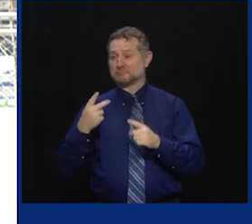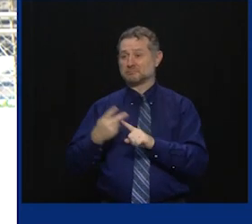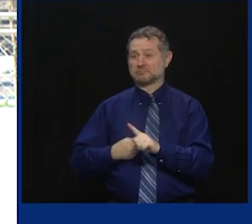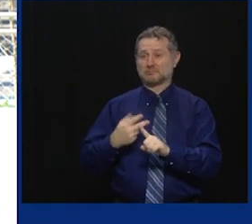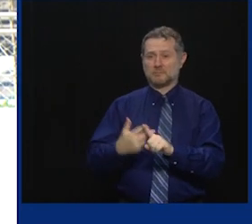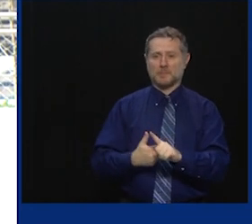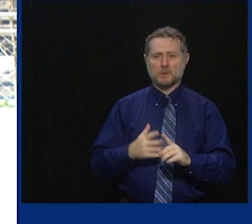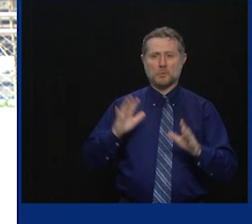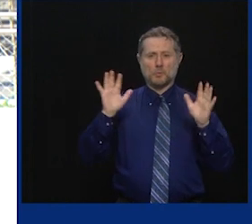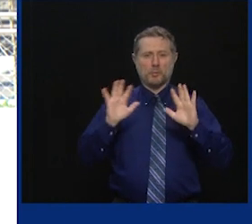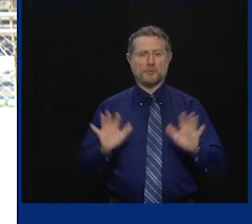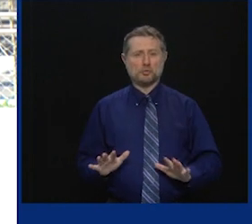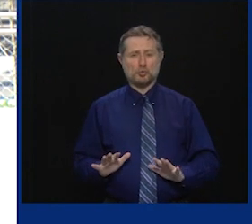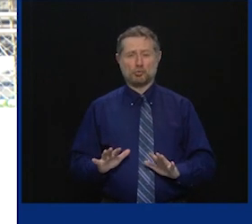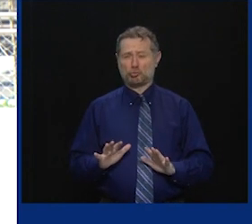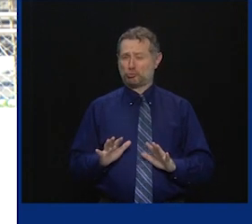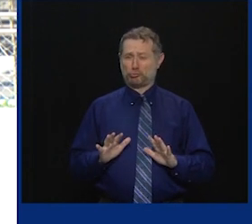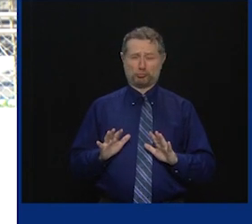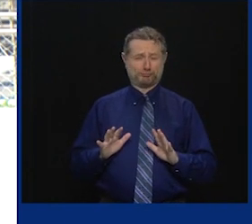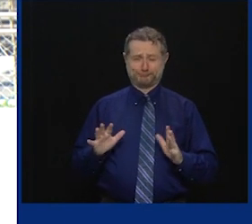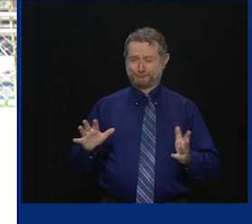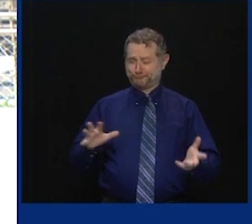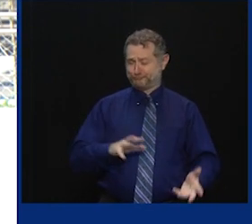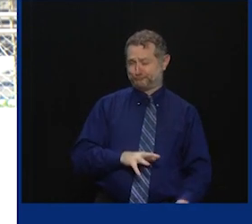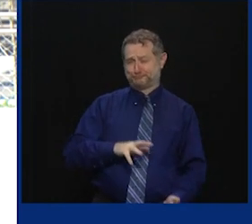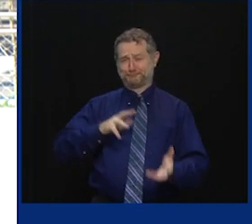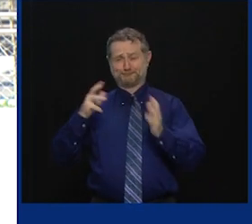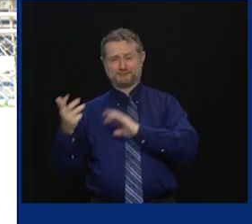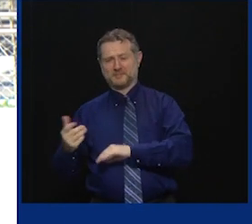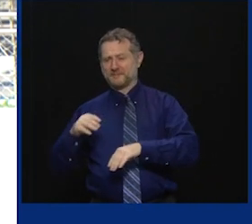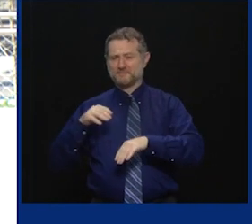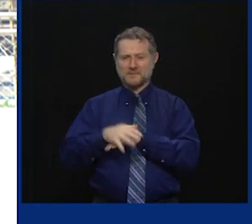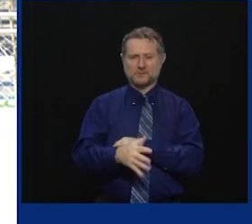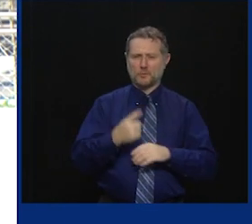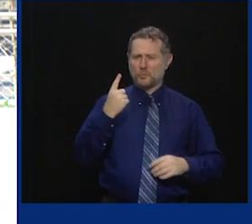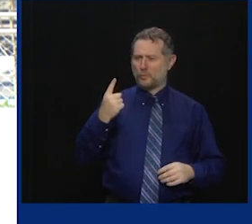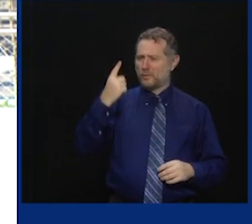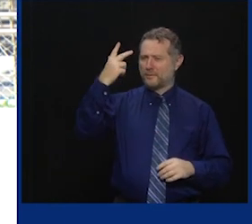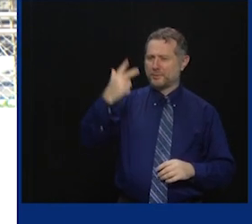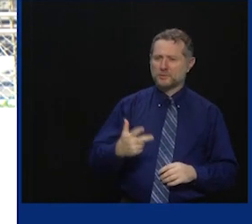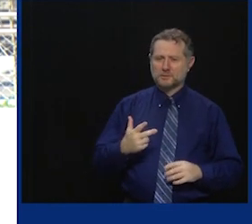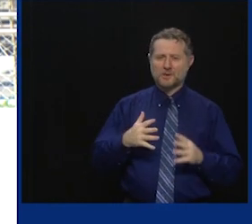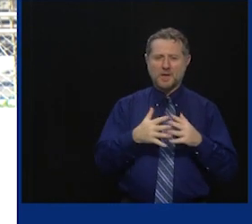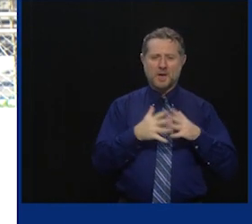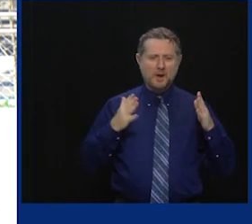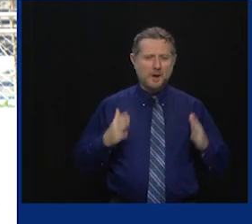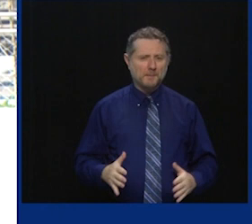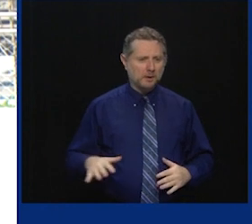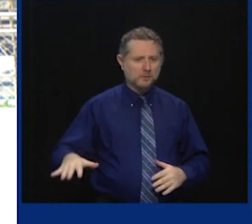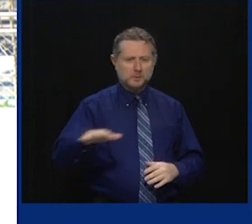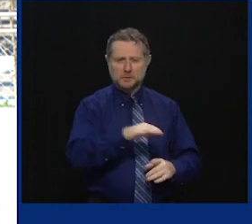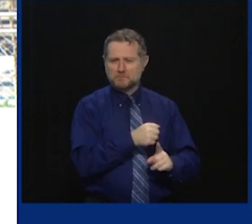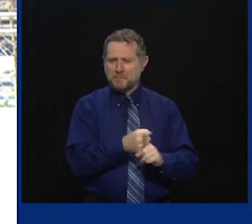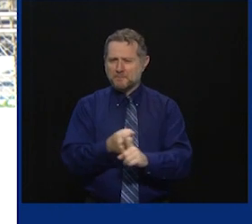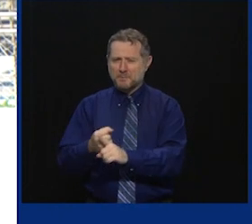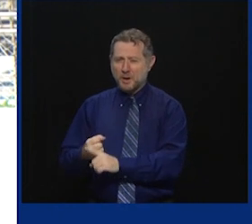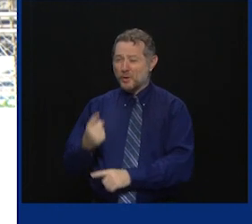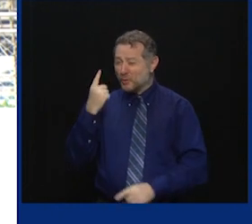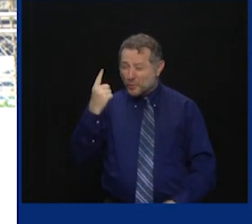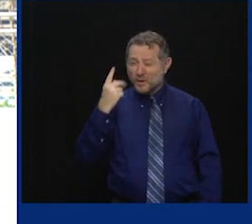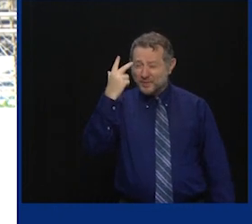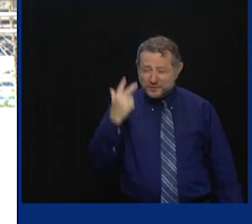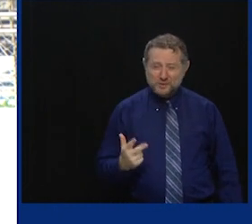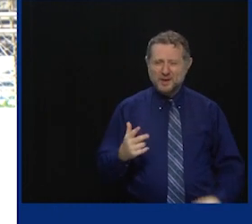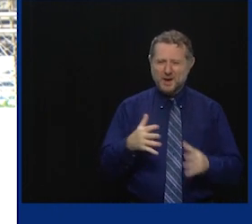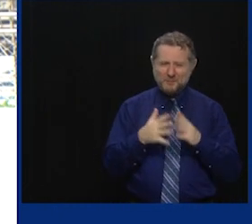disasters have struck 1 in 3 Americans across the country. 1 in 3 Americans across the country.